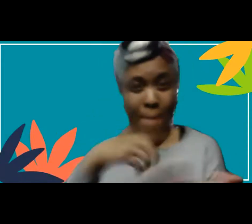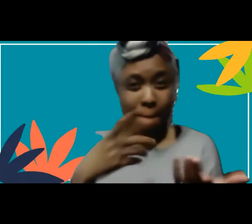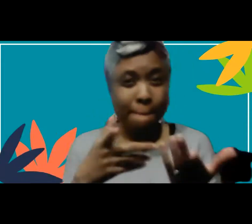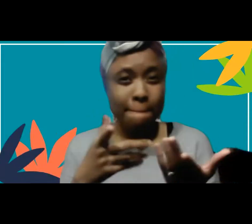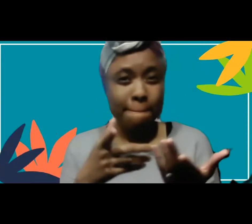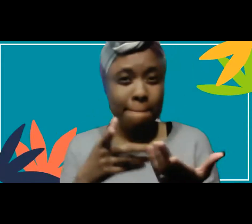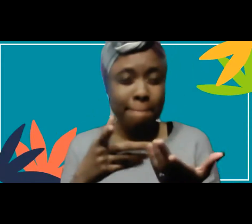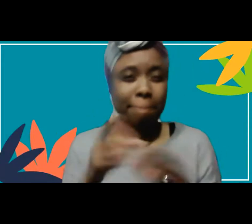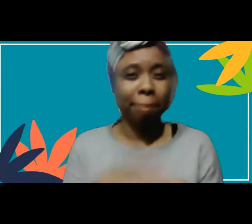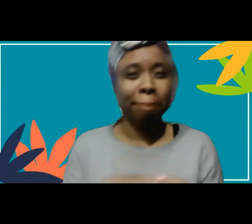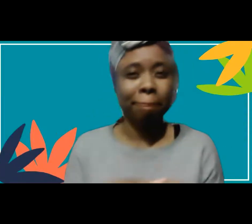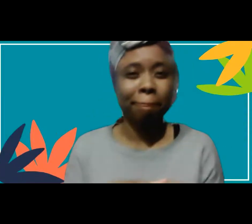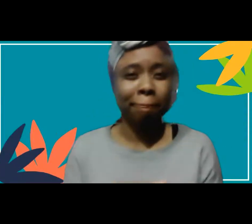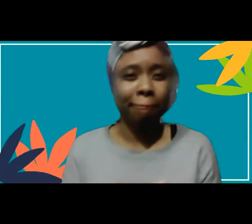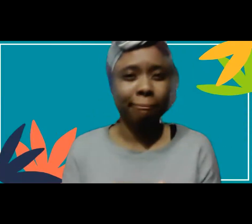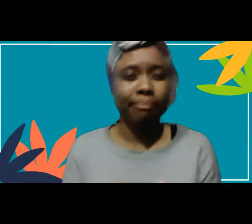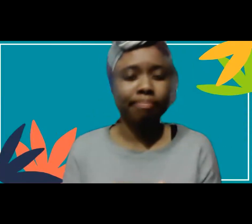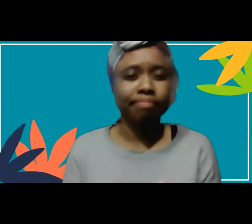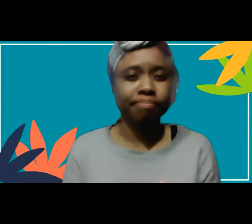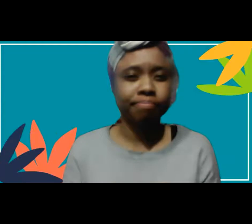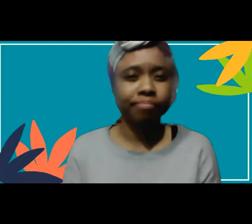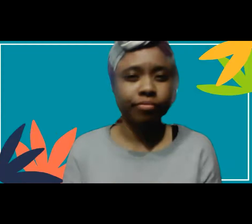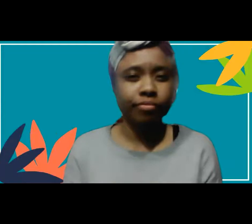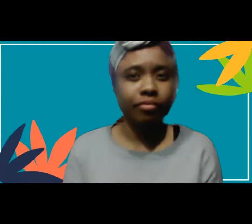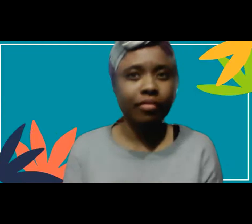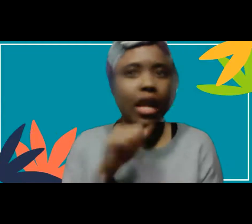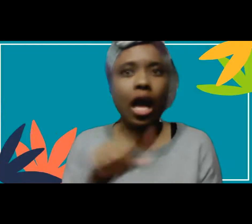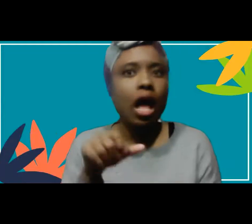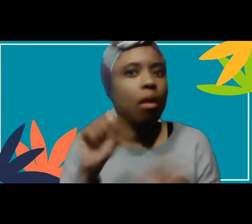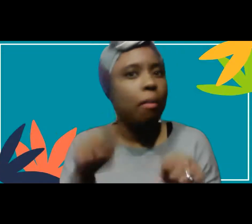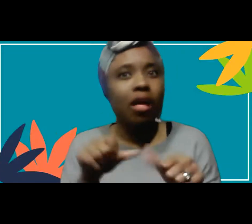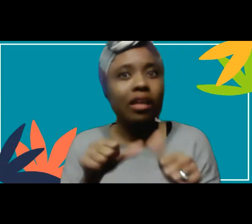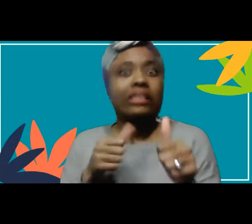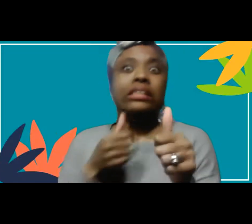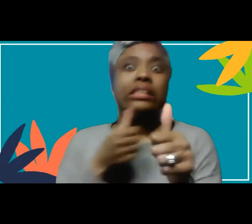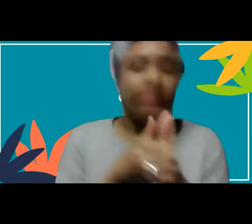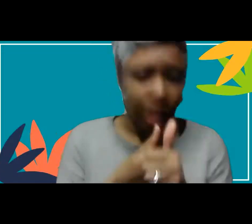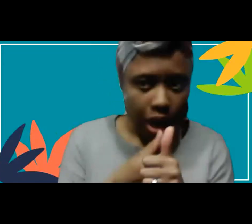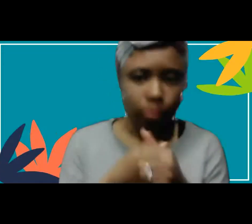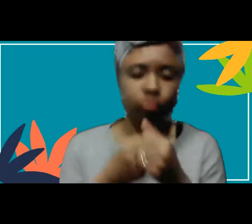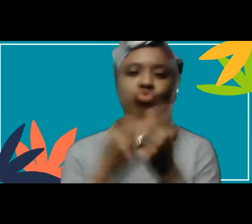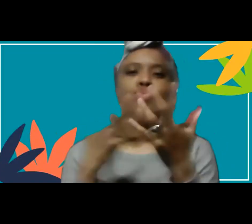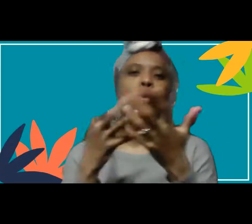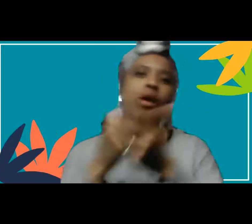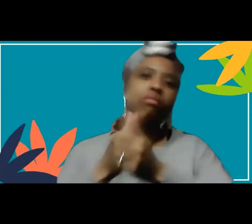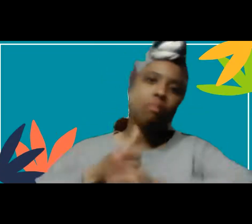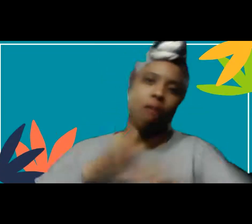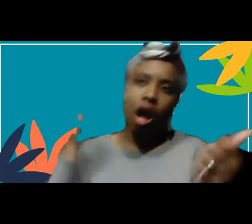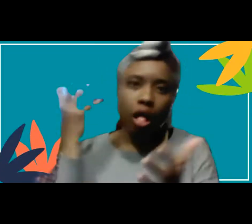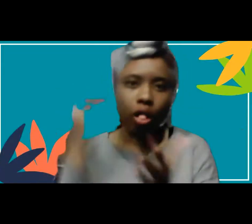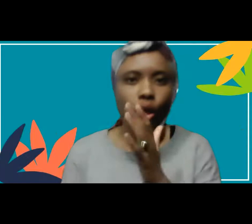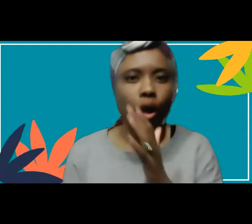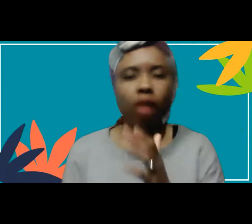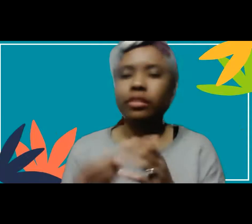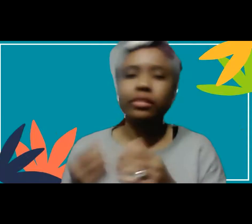about an inability to actually really catch up after such a huge loss. And not only this year, but this is like decades. You all